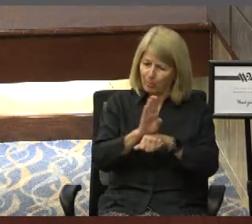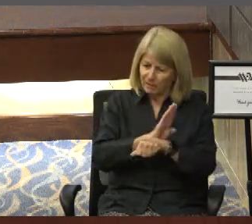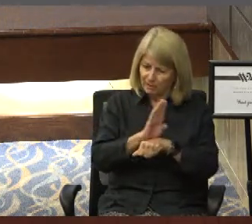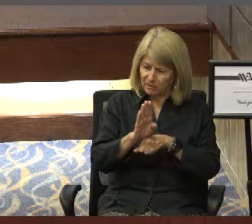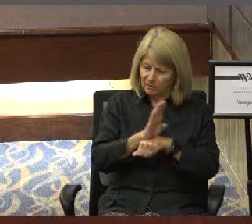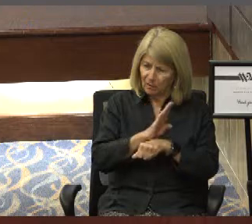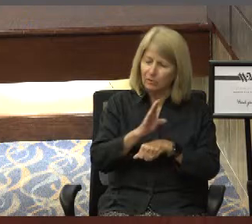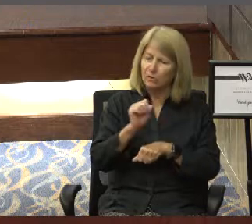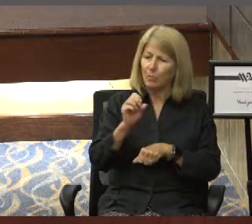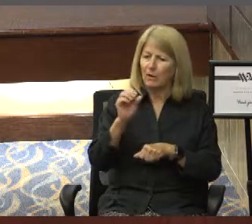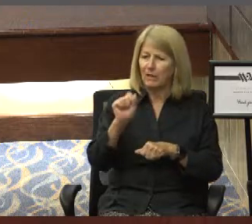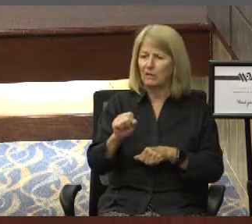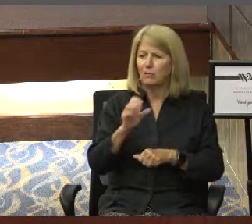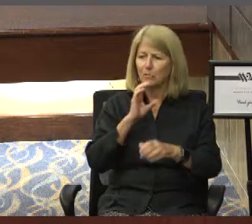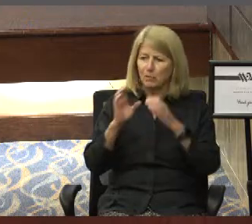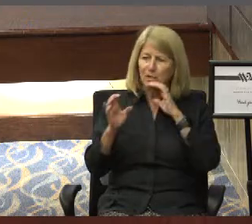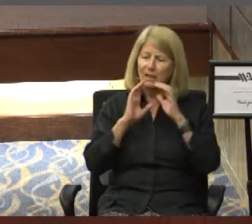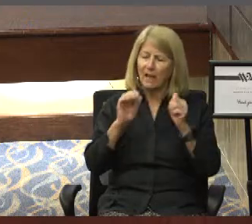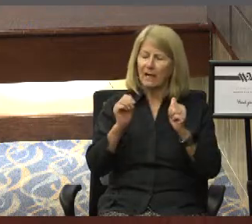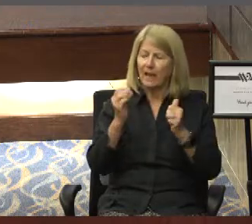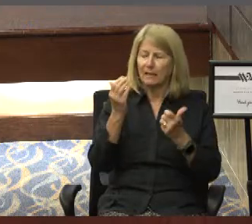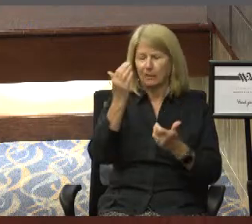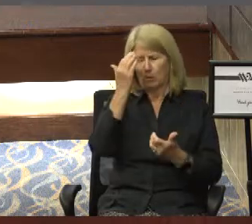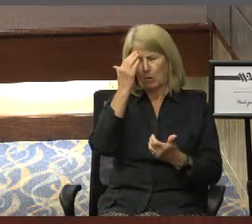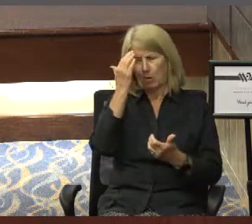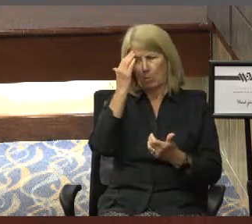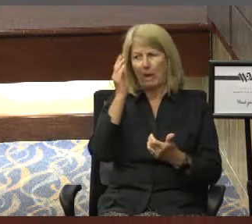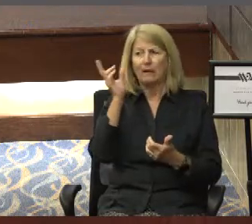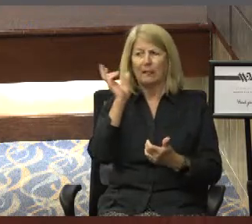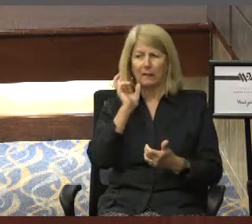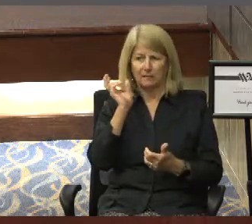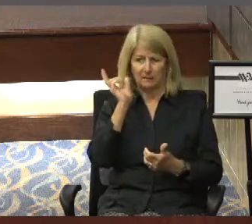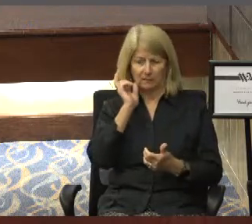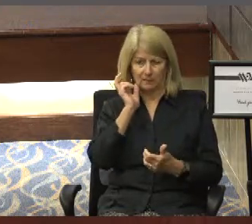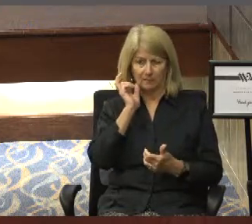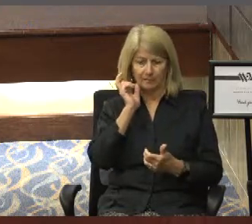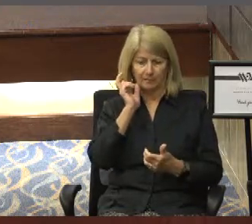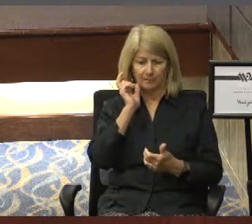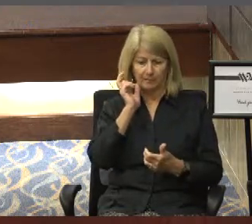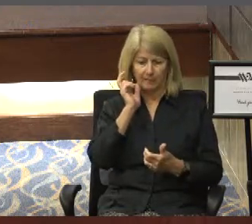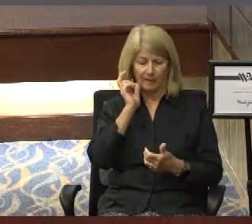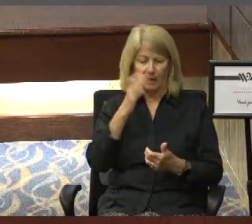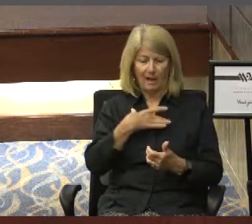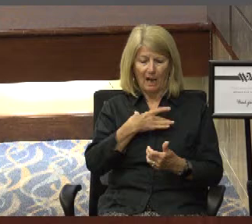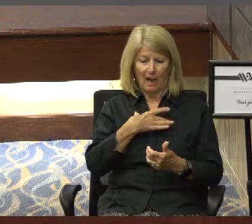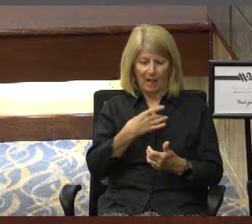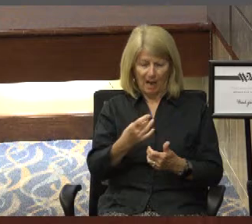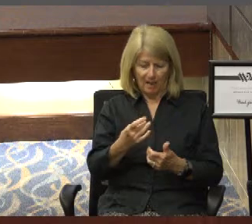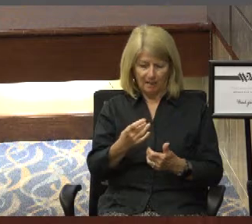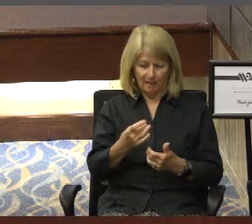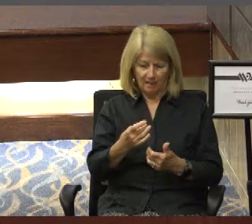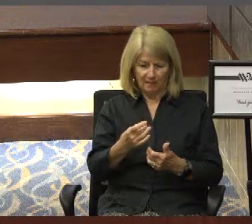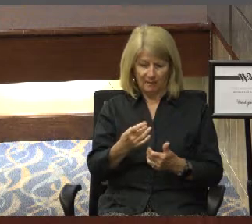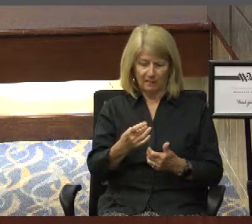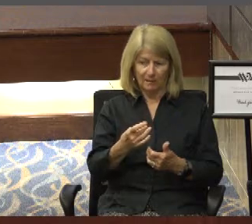and be conscious and listen. I like the